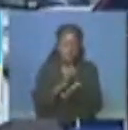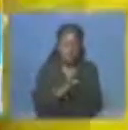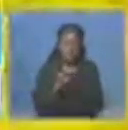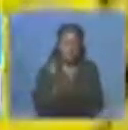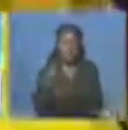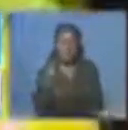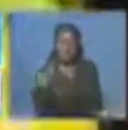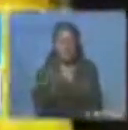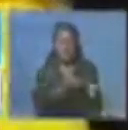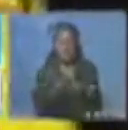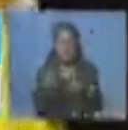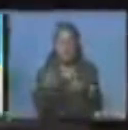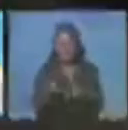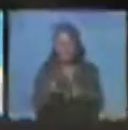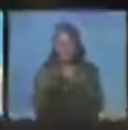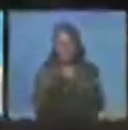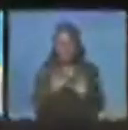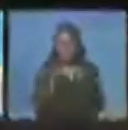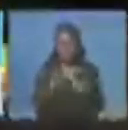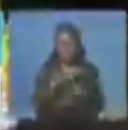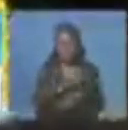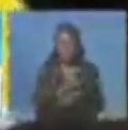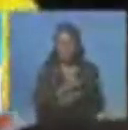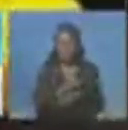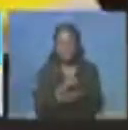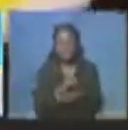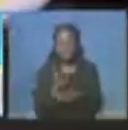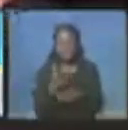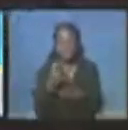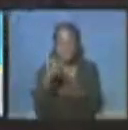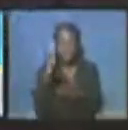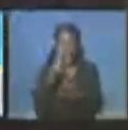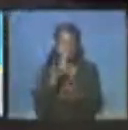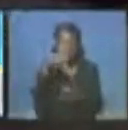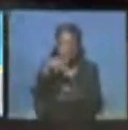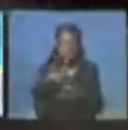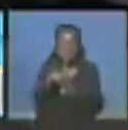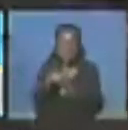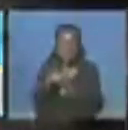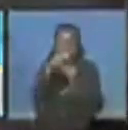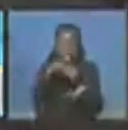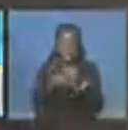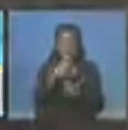to go. Here's how Family Islanders will get involved in this year's Junior Junkanoo schedule.